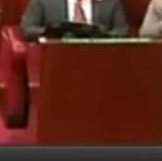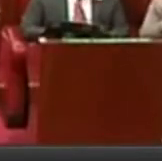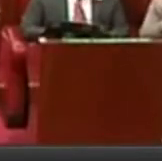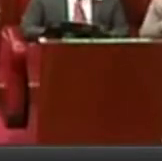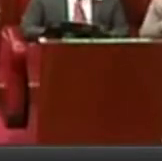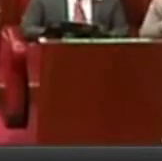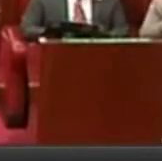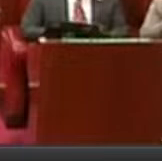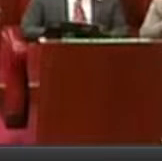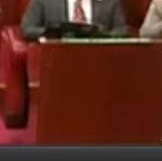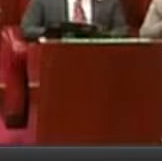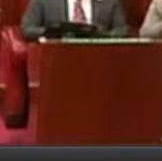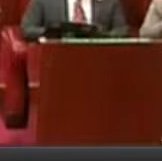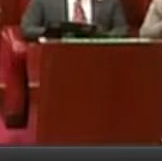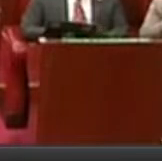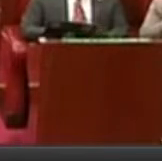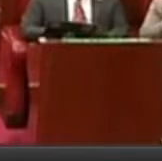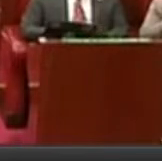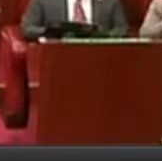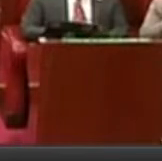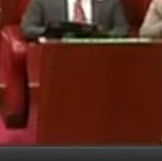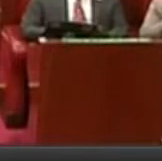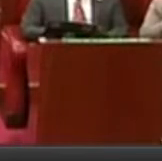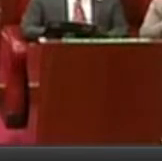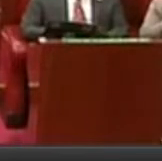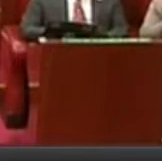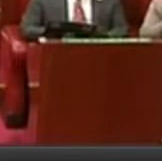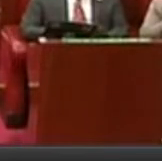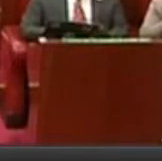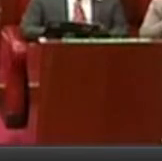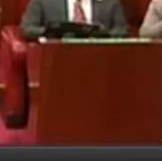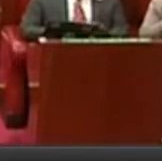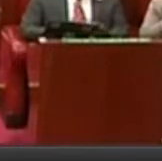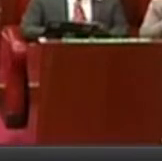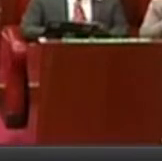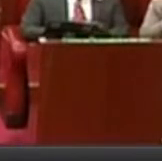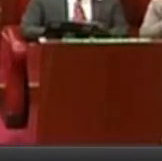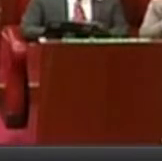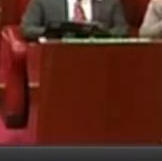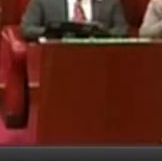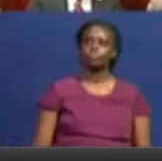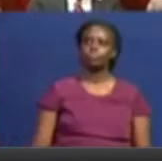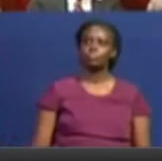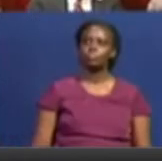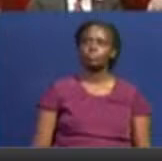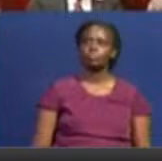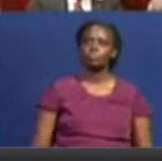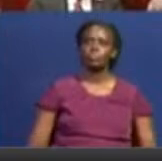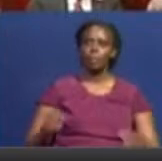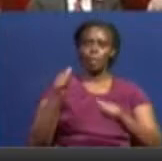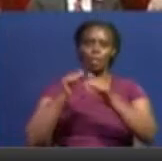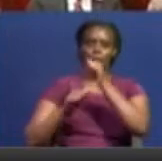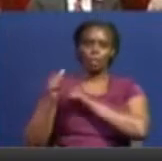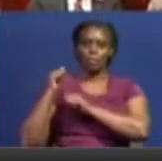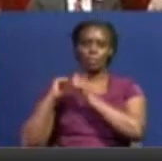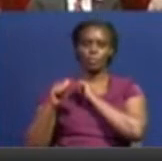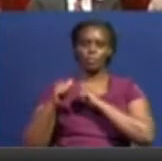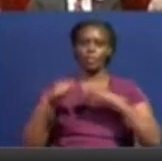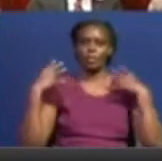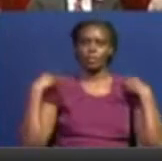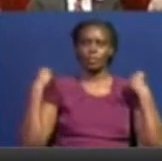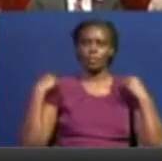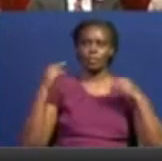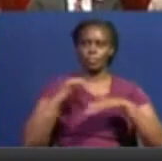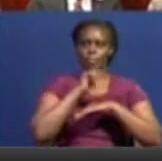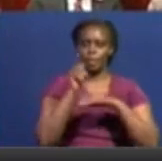a roll call voting. And all that we have seen today during this historic exercise for the